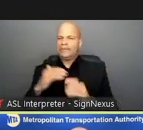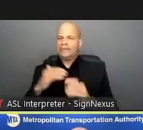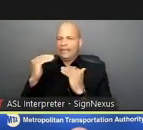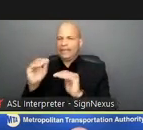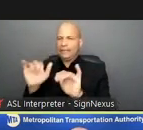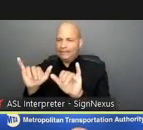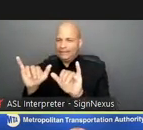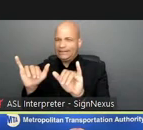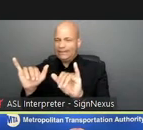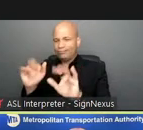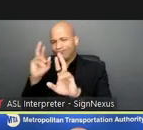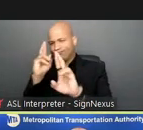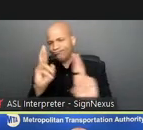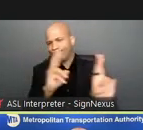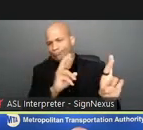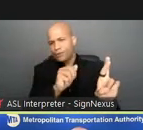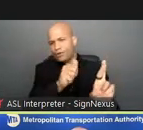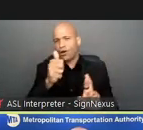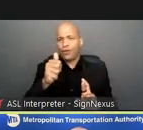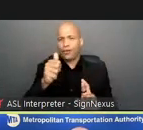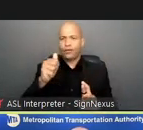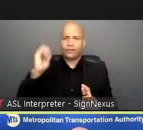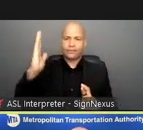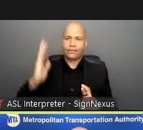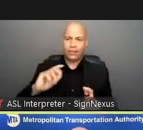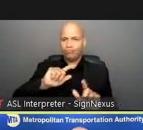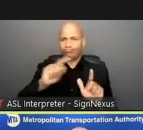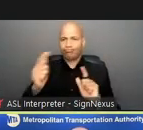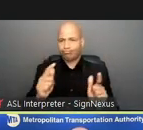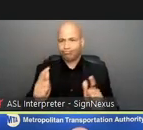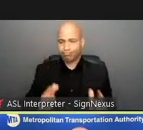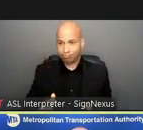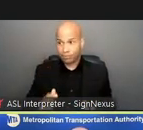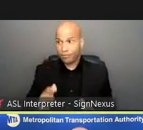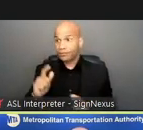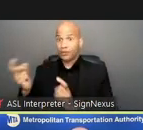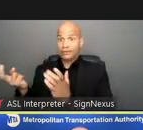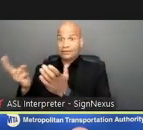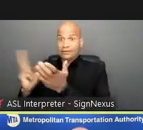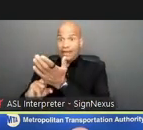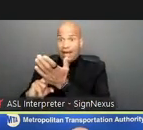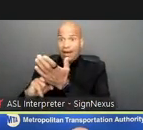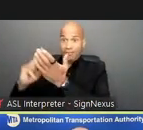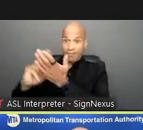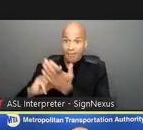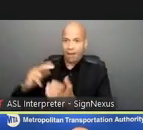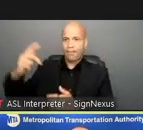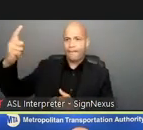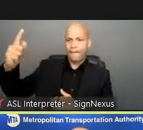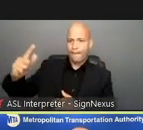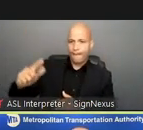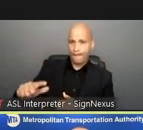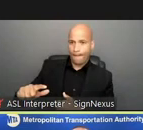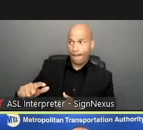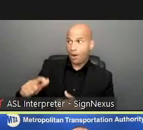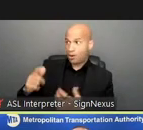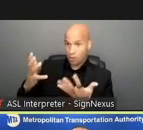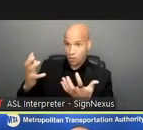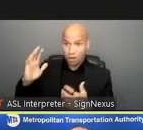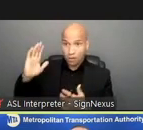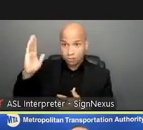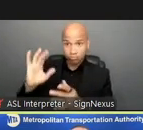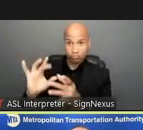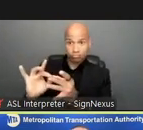speakers we will be calling speakers in the order they signed up but anyone who wishes to speak will have an opportunity